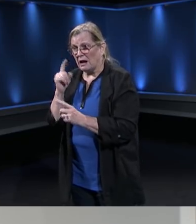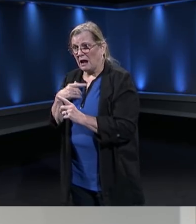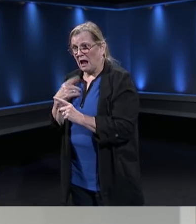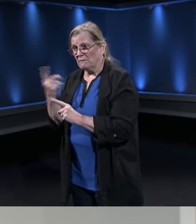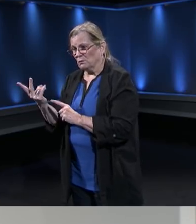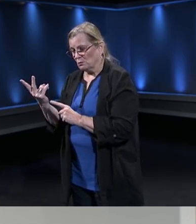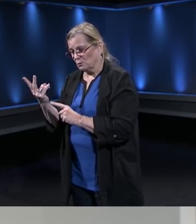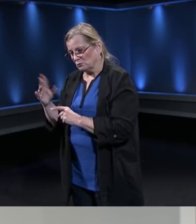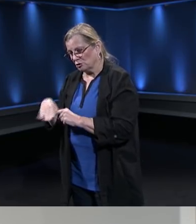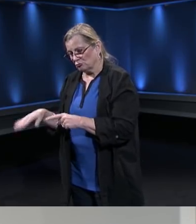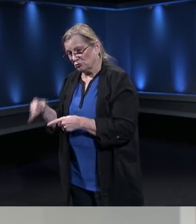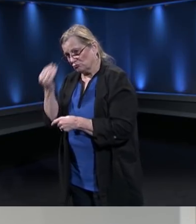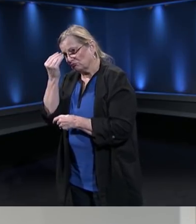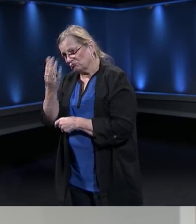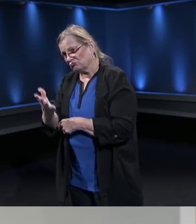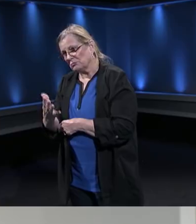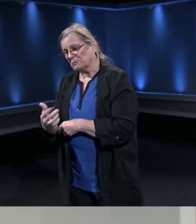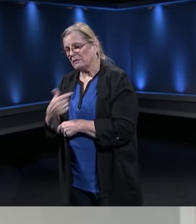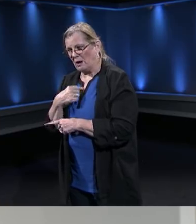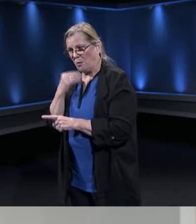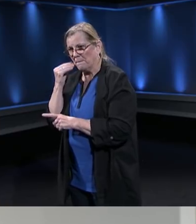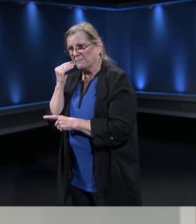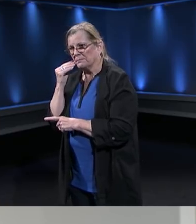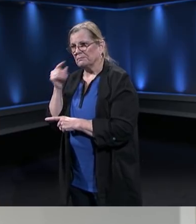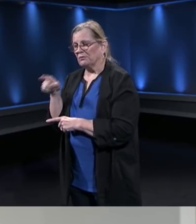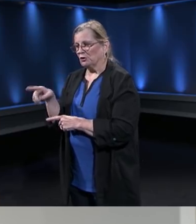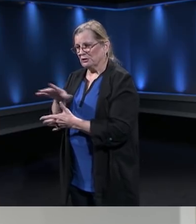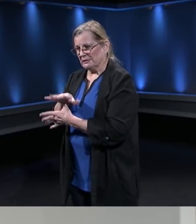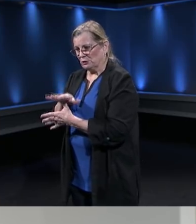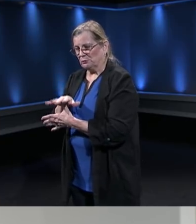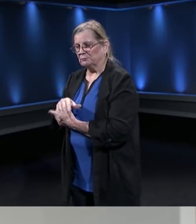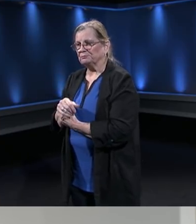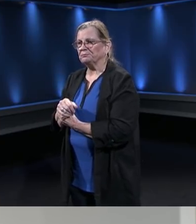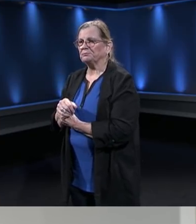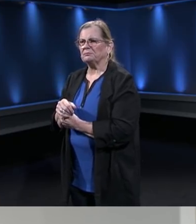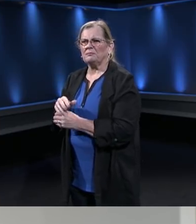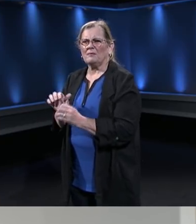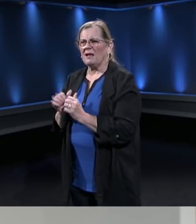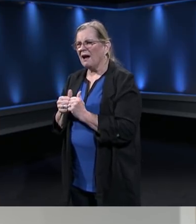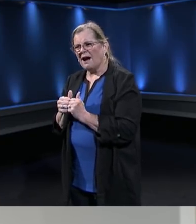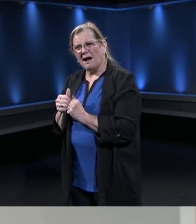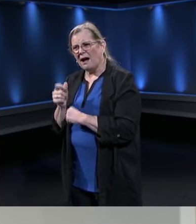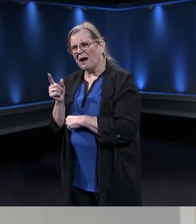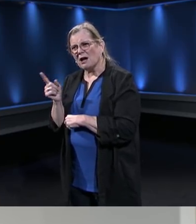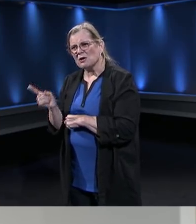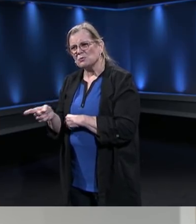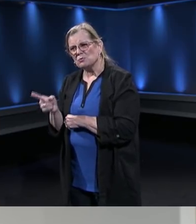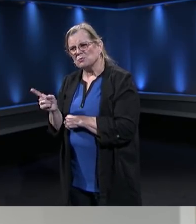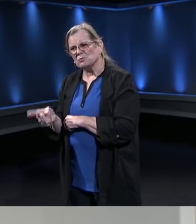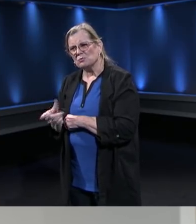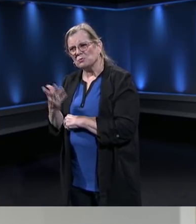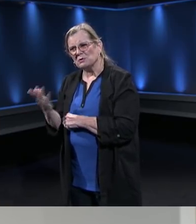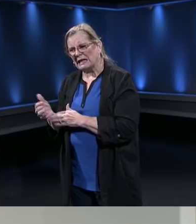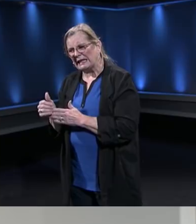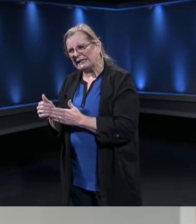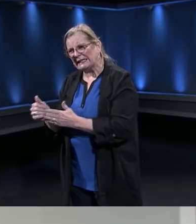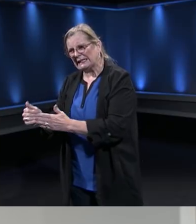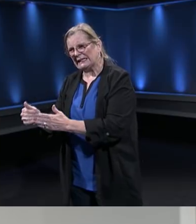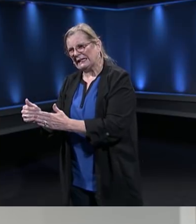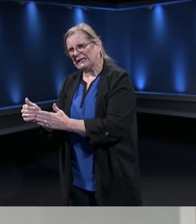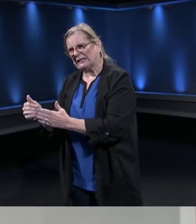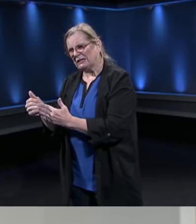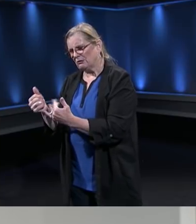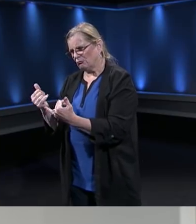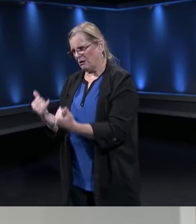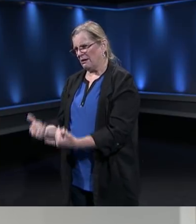at home who are rising seniors, and how do I leave right now and go home